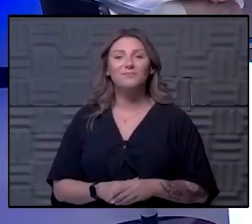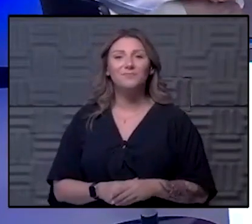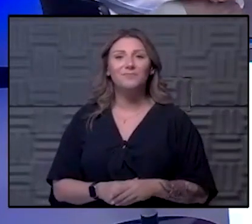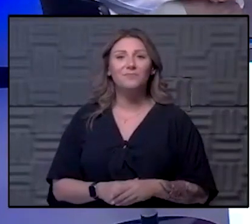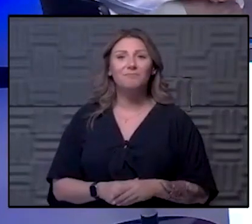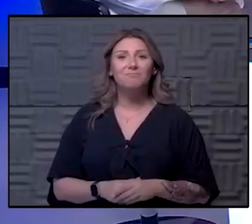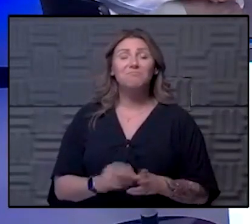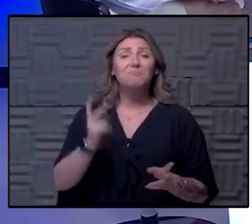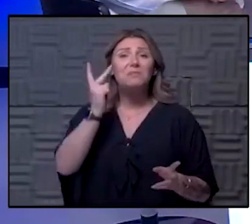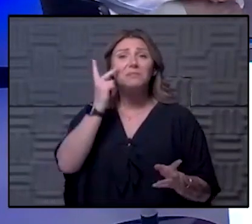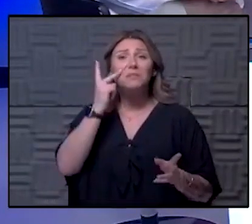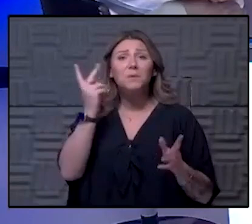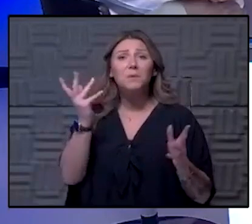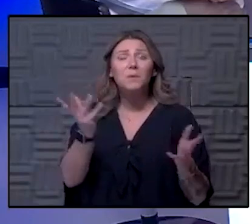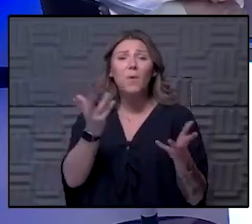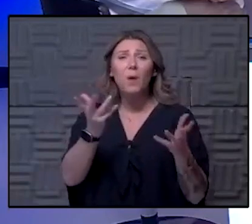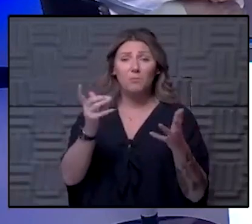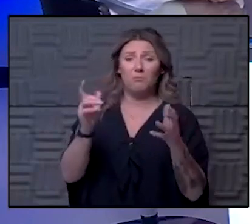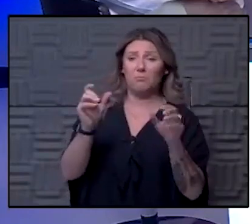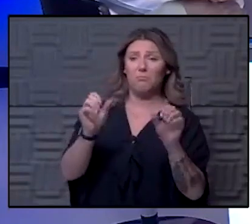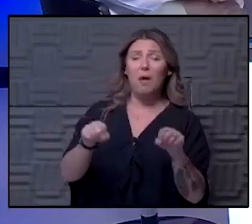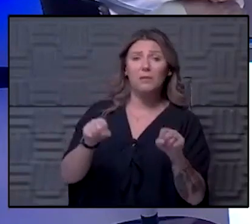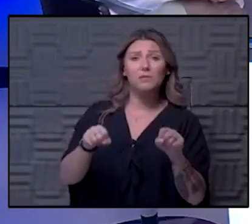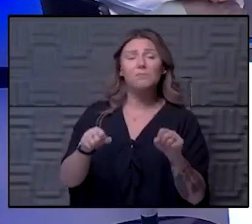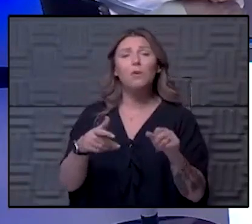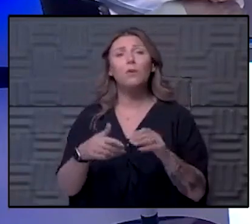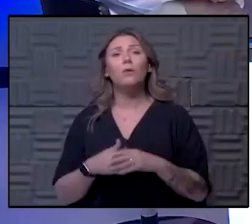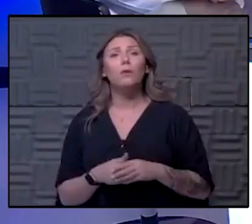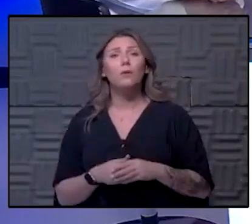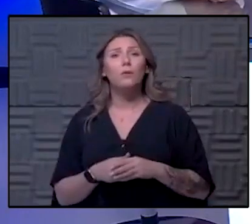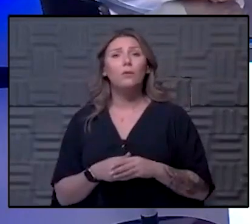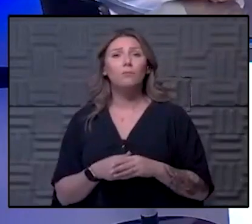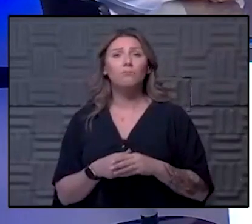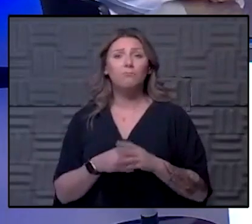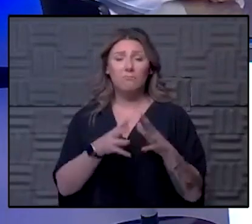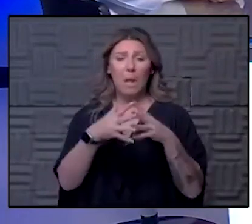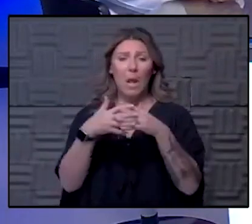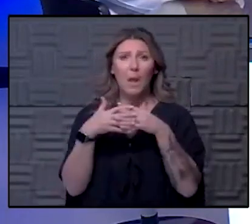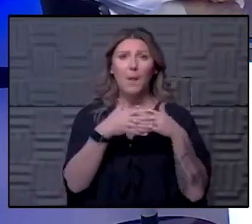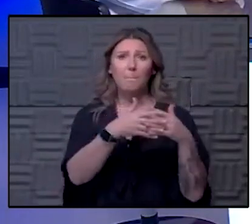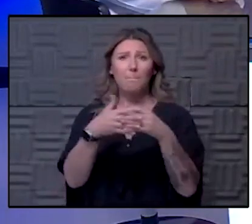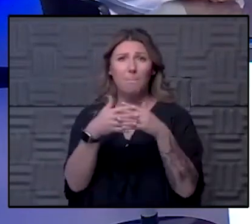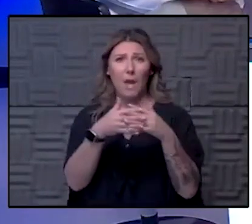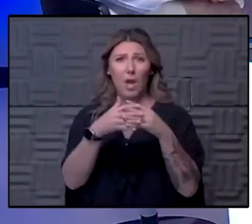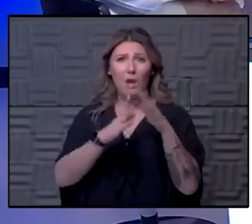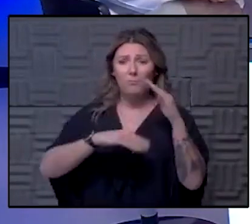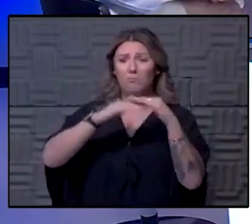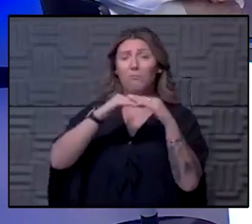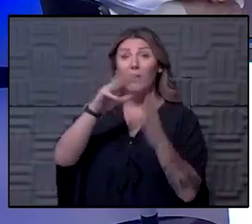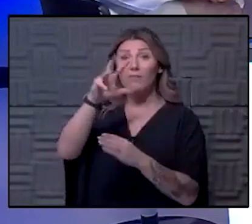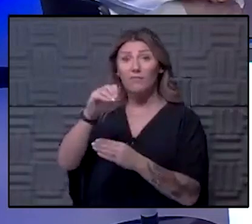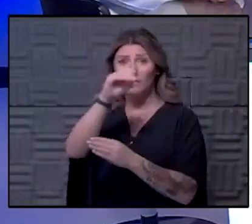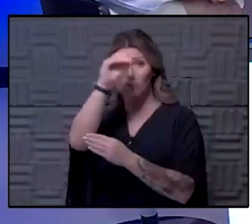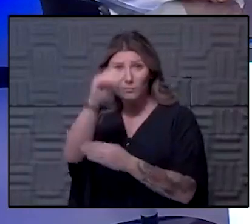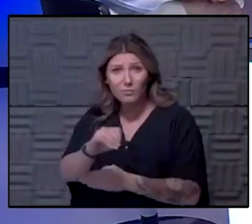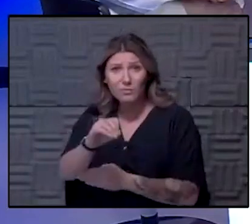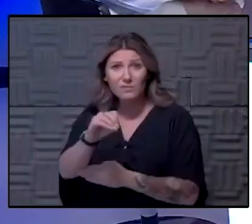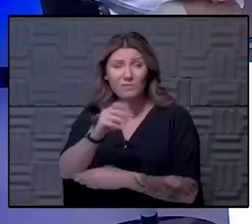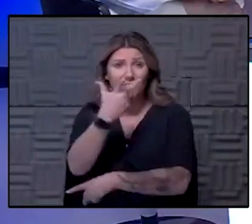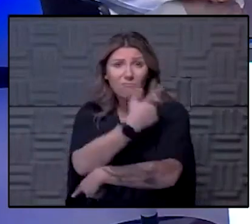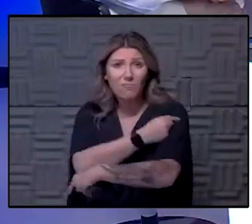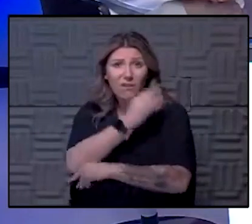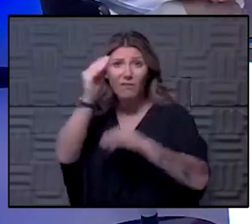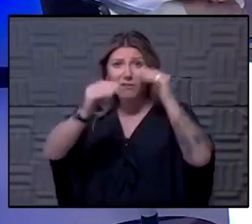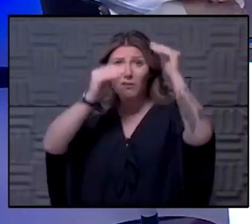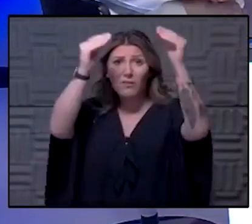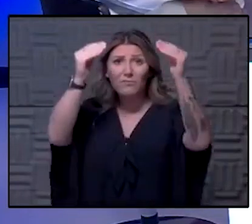we're seeing that it's potentially, or it's possible that America could hit 50% vaccinated adults, at least with the first dose,